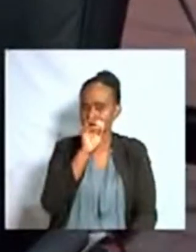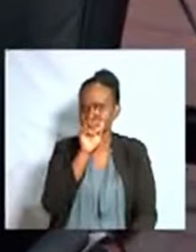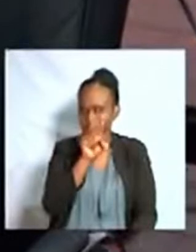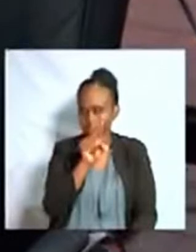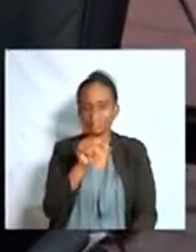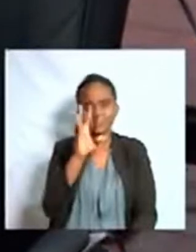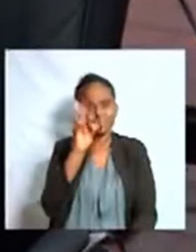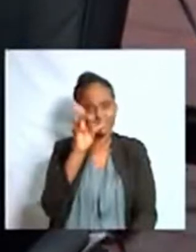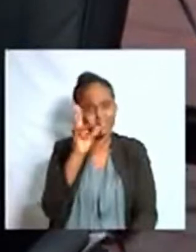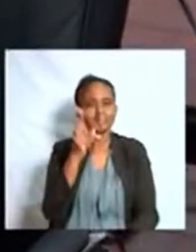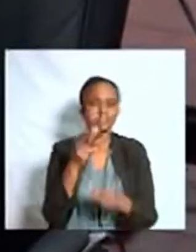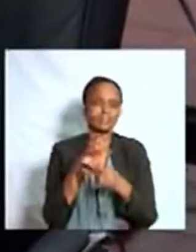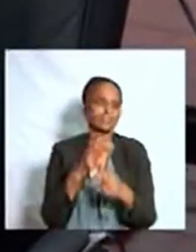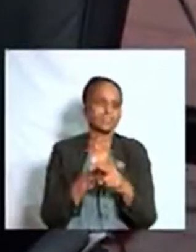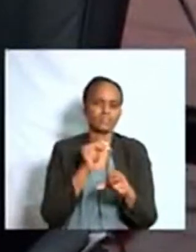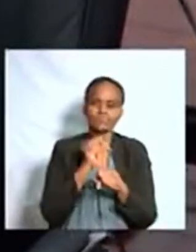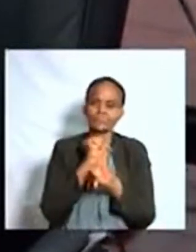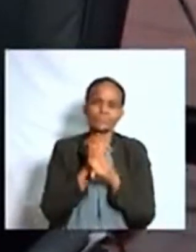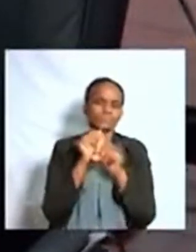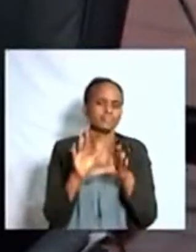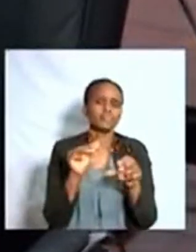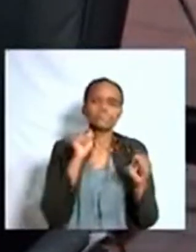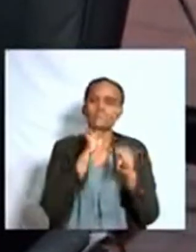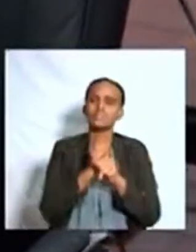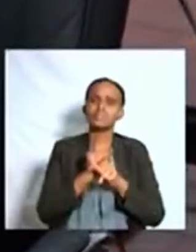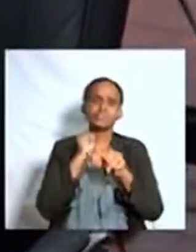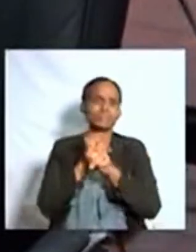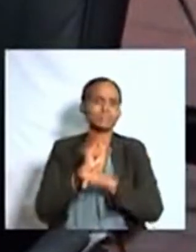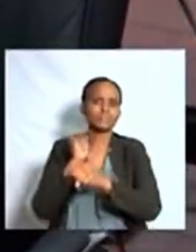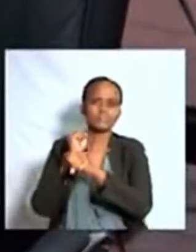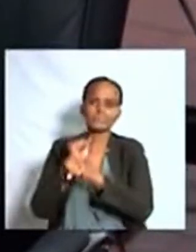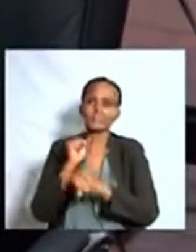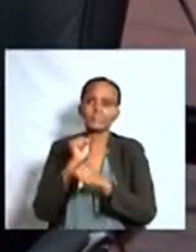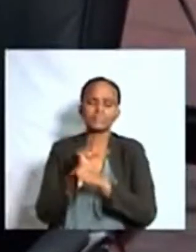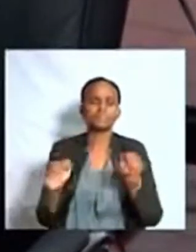16 months, workers are working without